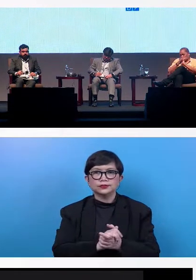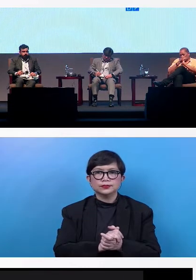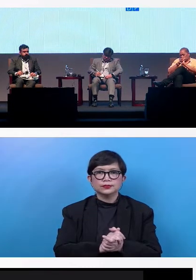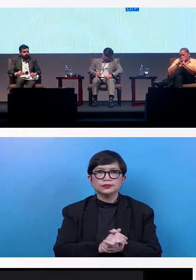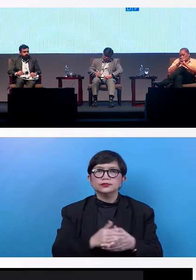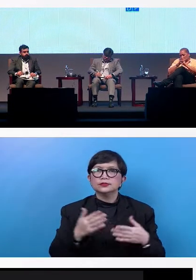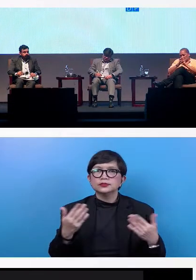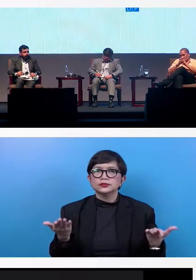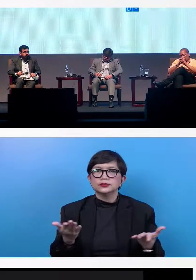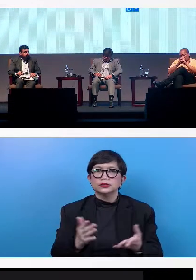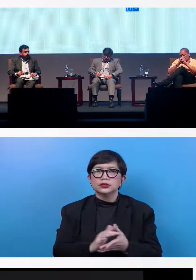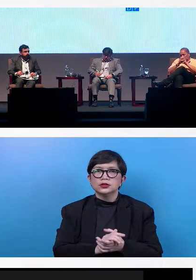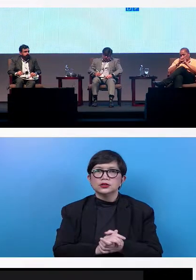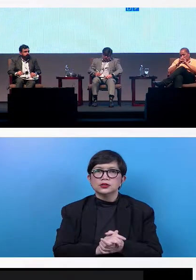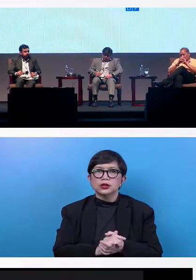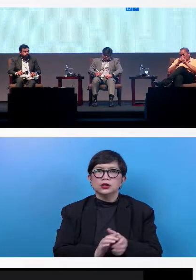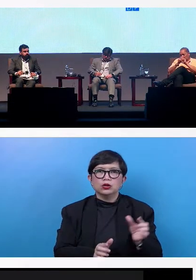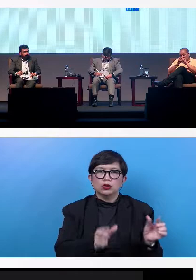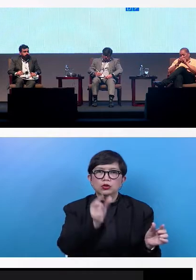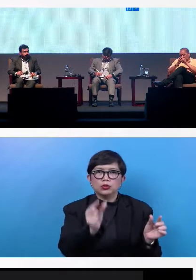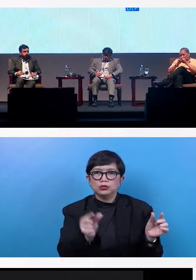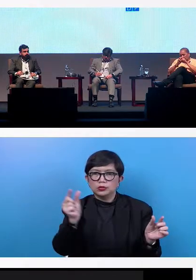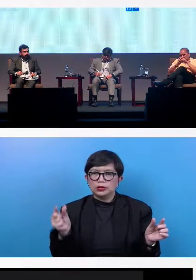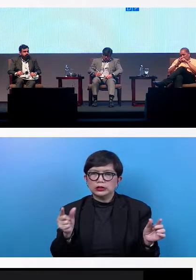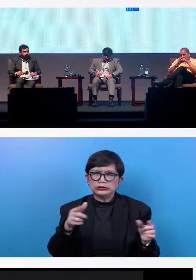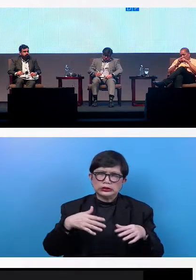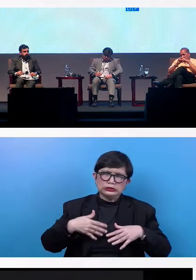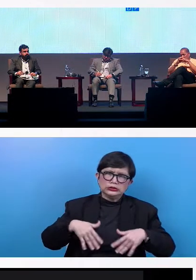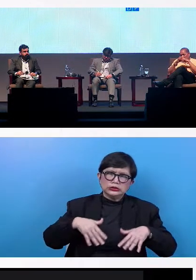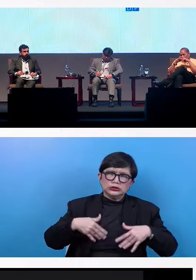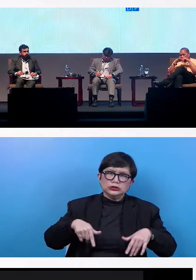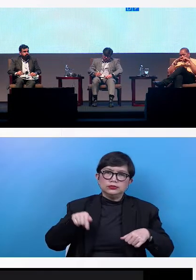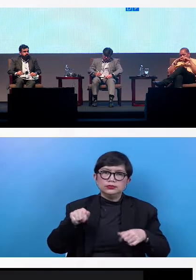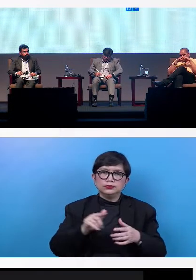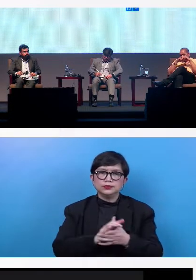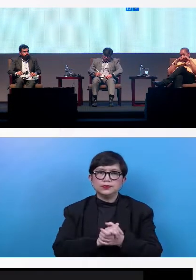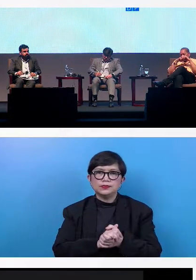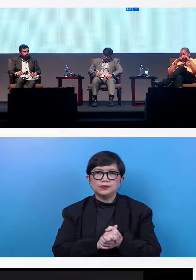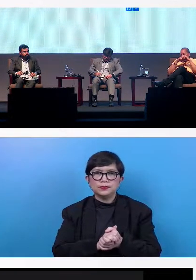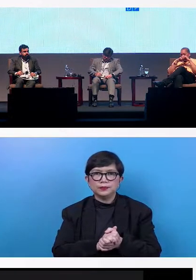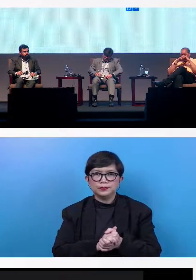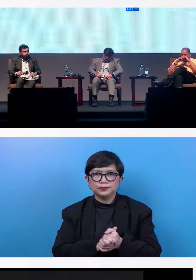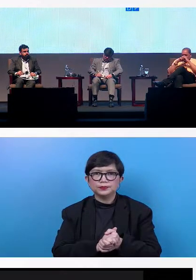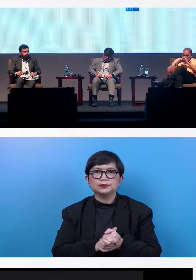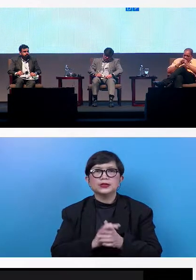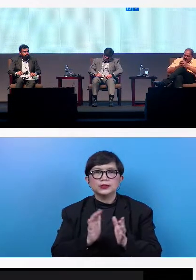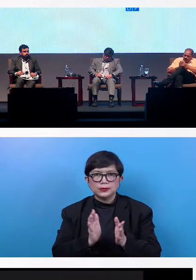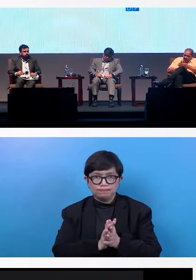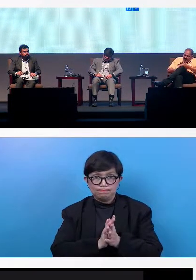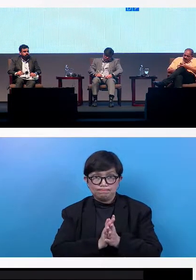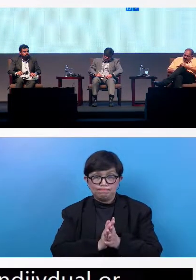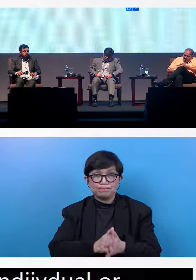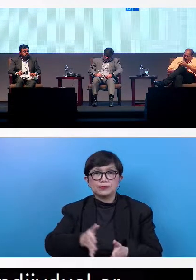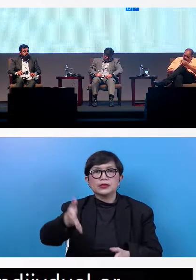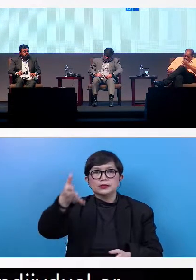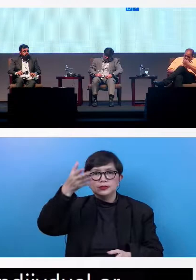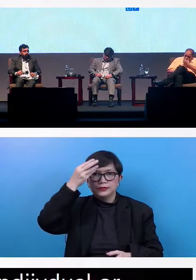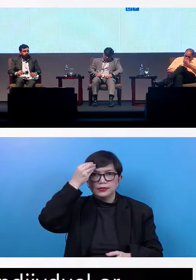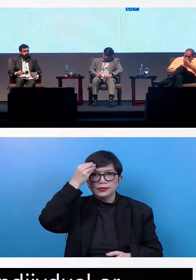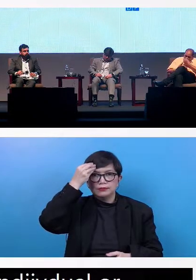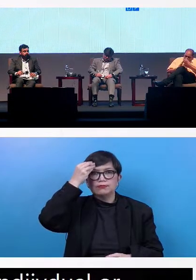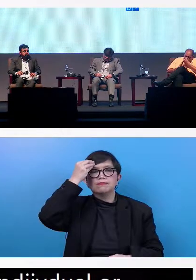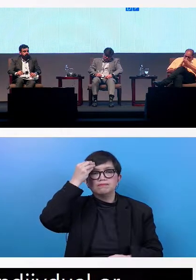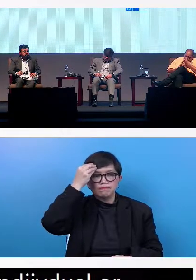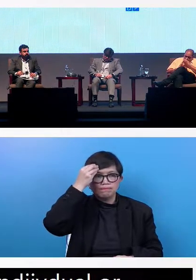and disenfranchised in our society, are understanding the surroundings about them, how they're changing their